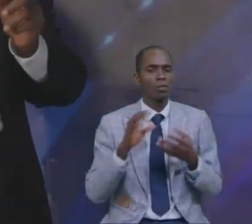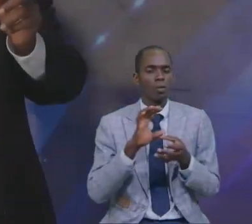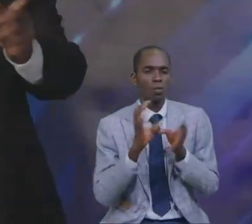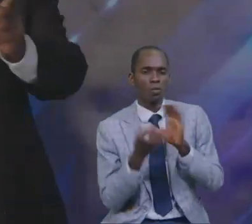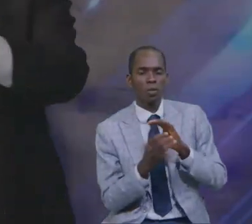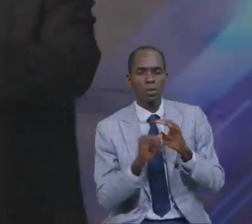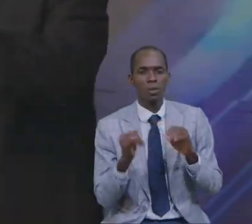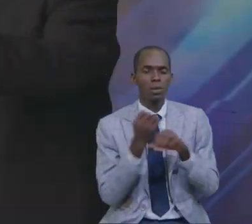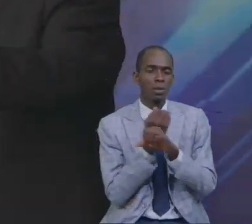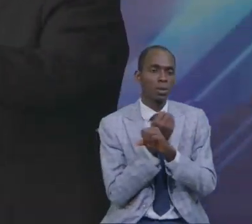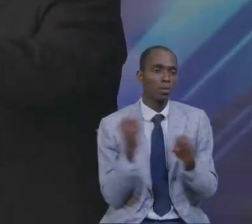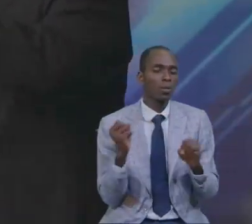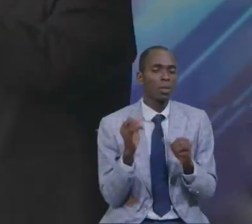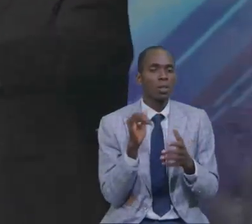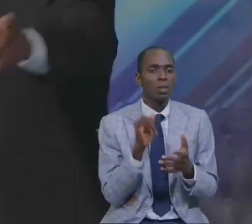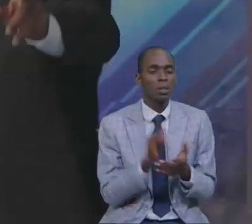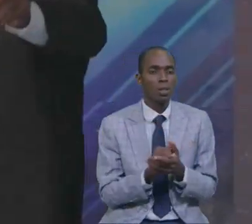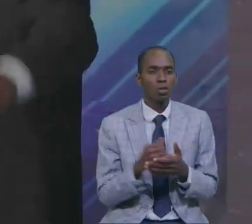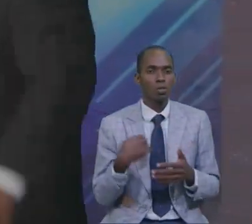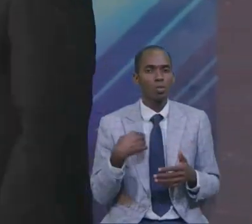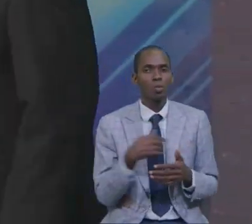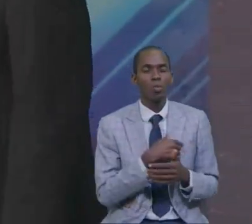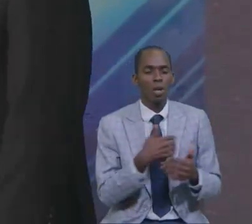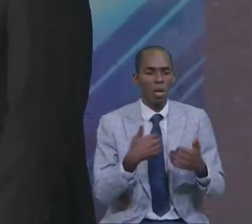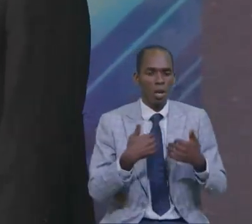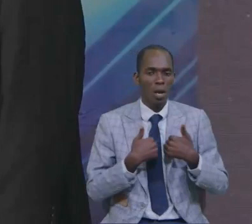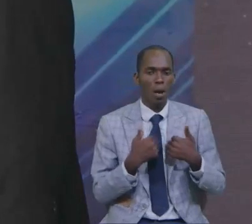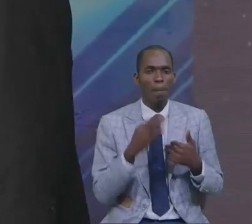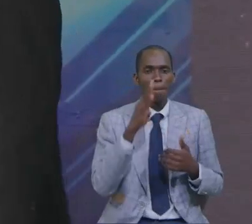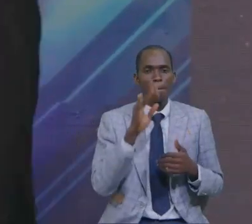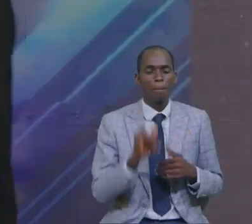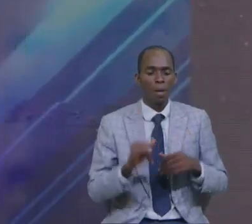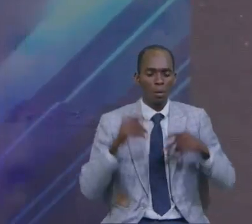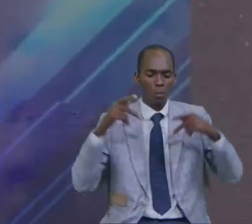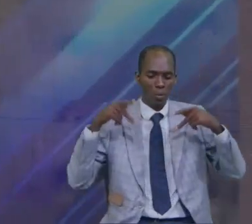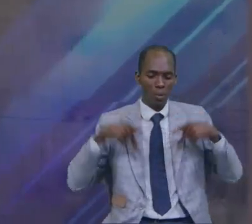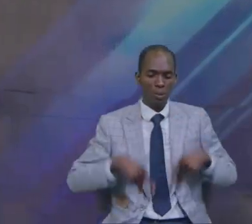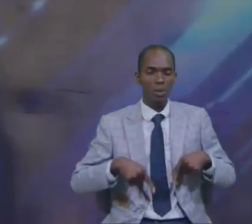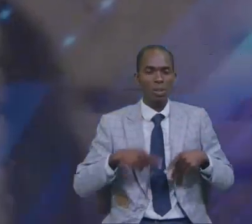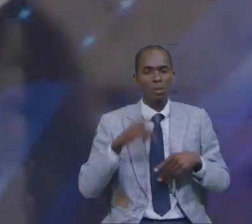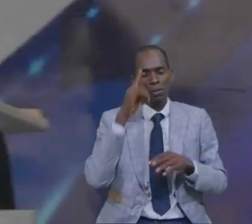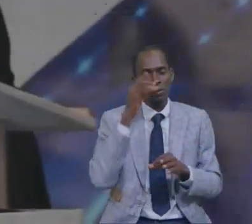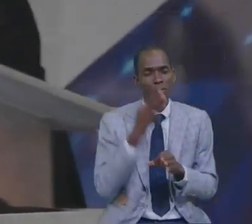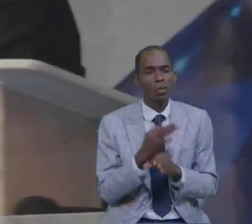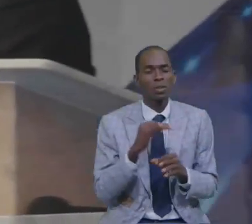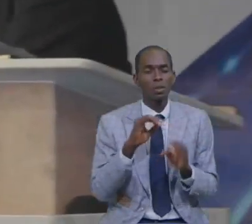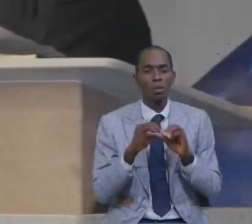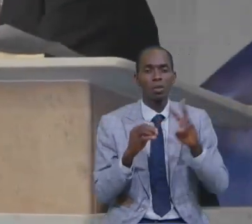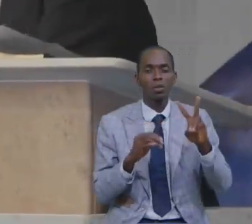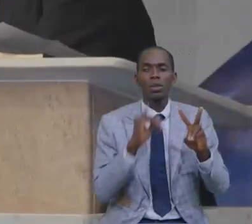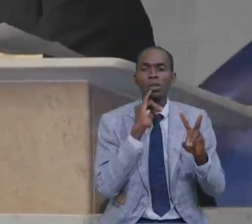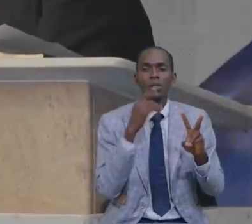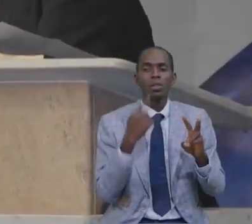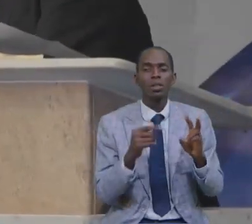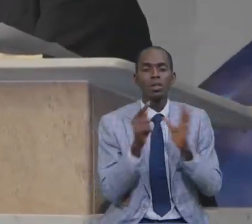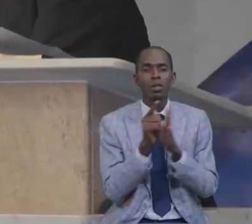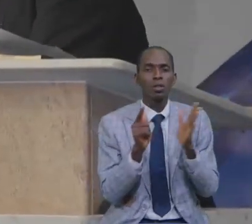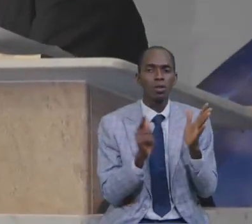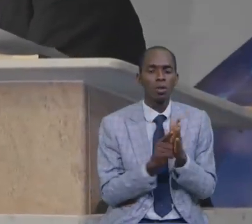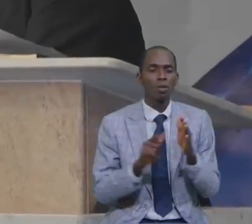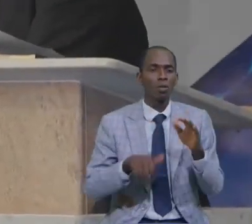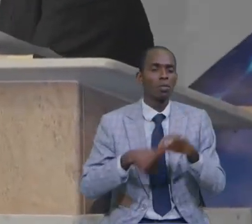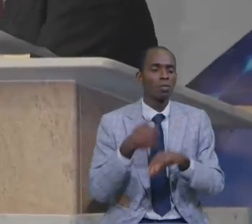is the love confirming sanctification by purifying faith. And number three is the Lord